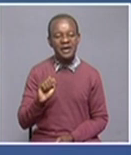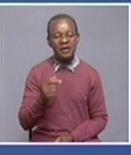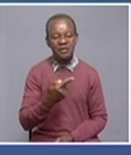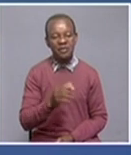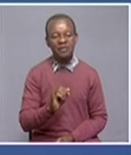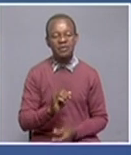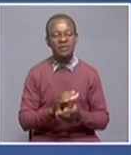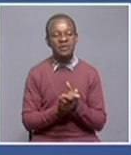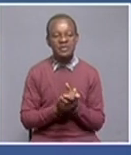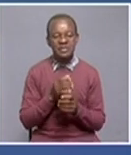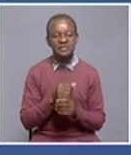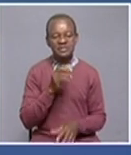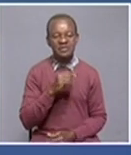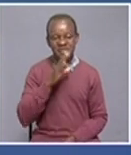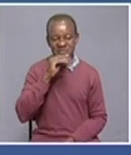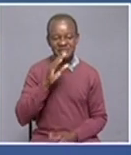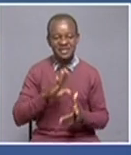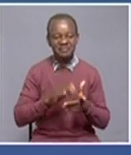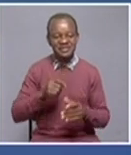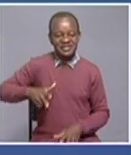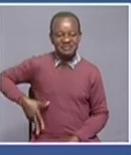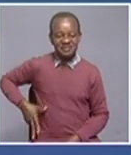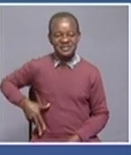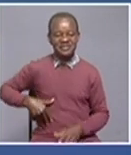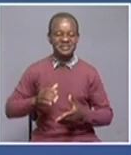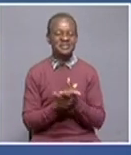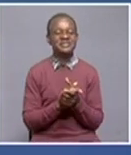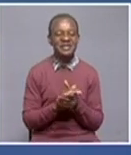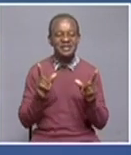talking to us there about the benefits of the Windhoek Industrial Show.